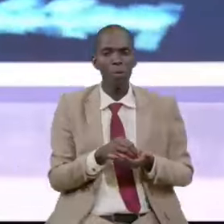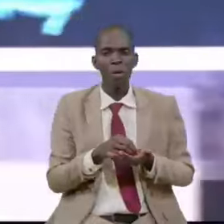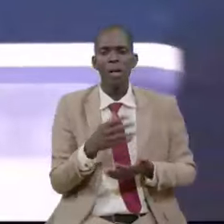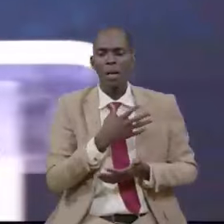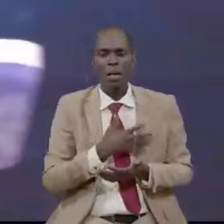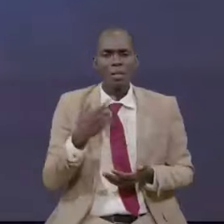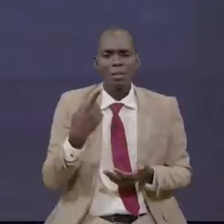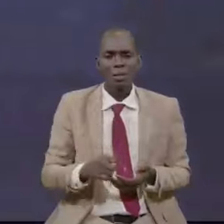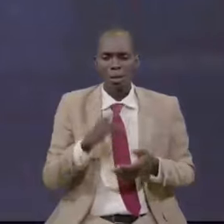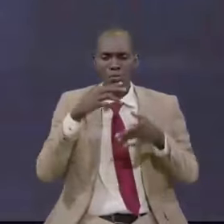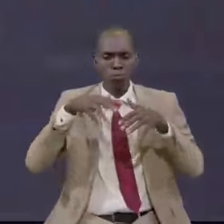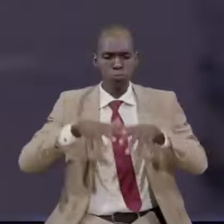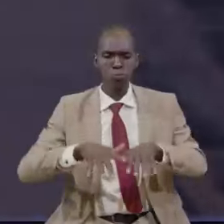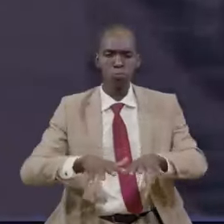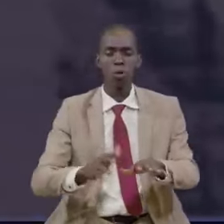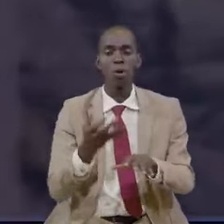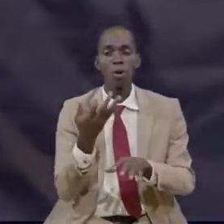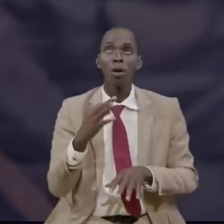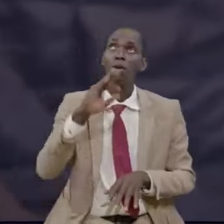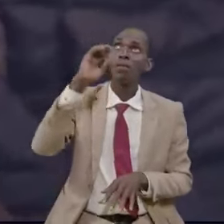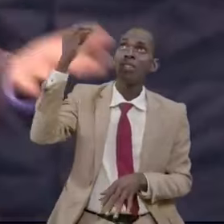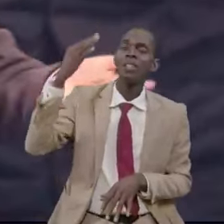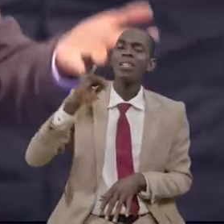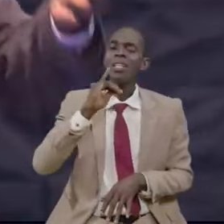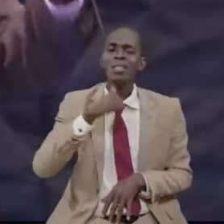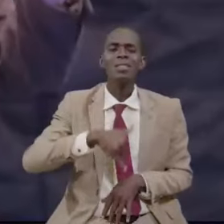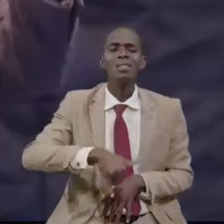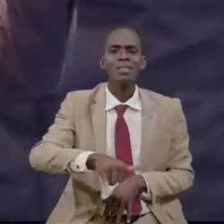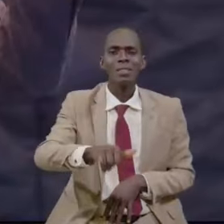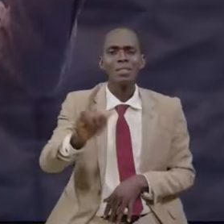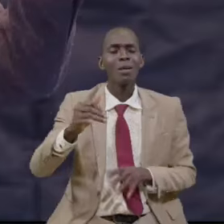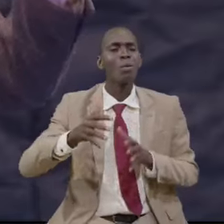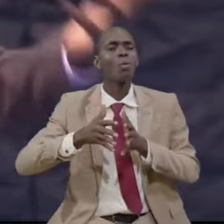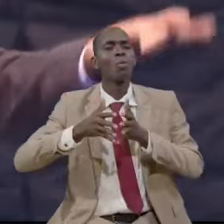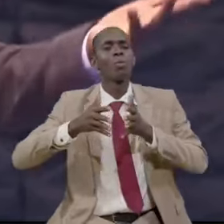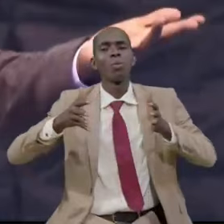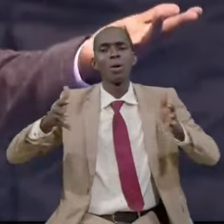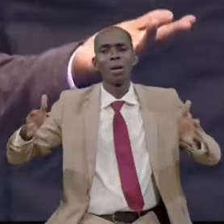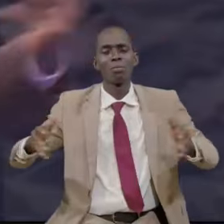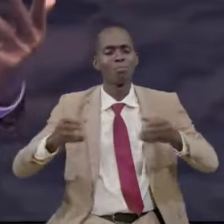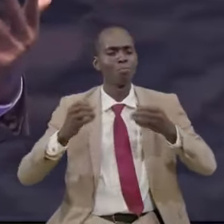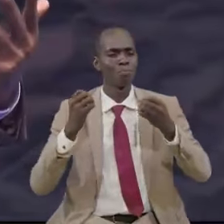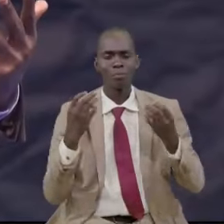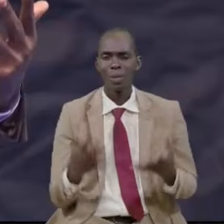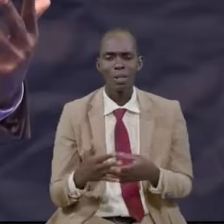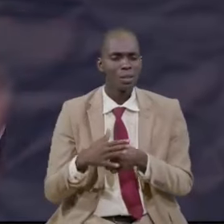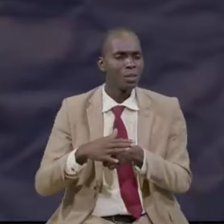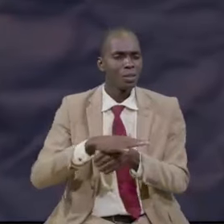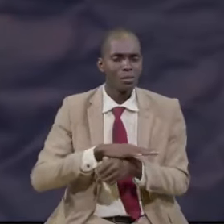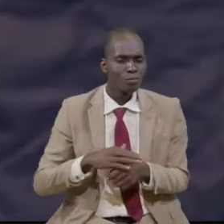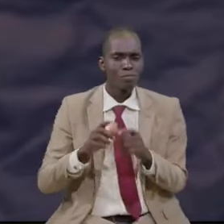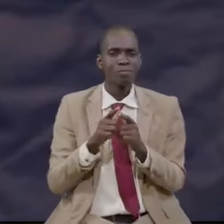of grace, is still as wide and as great, and